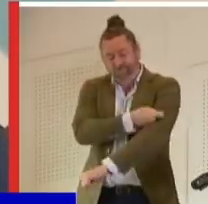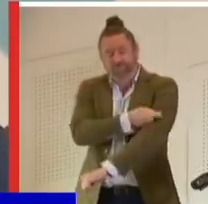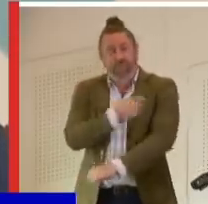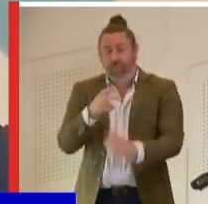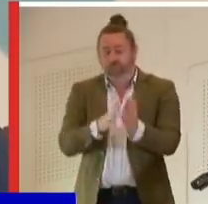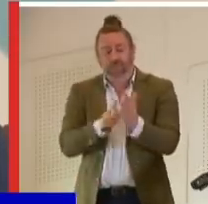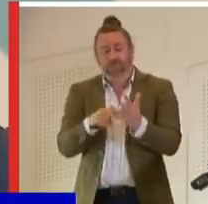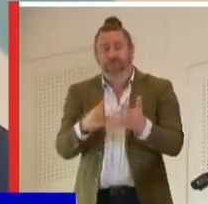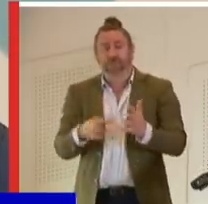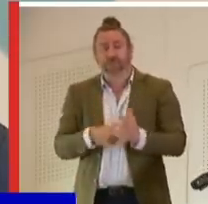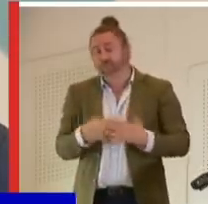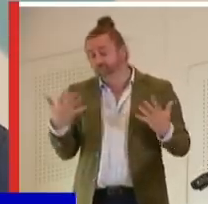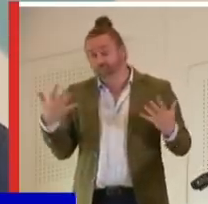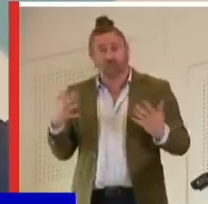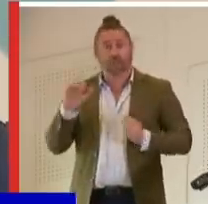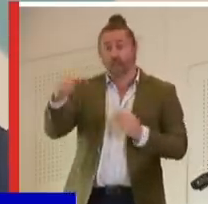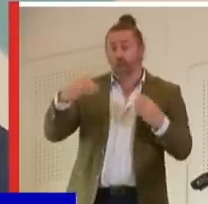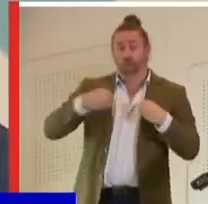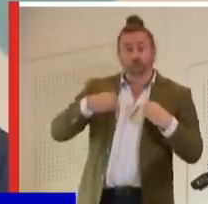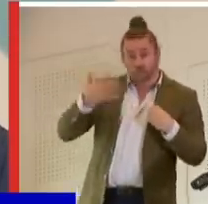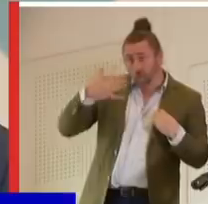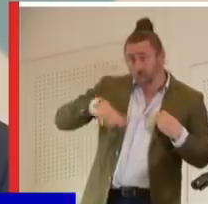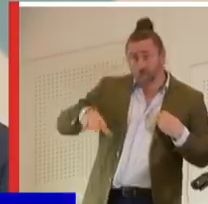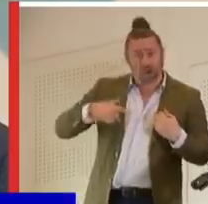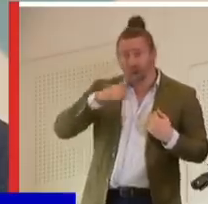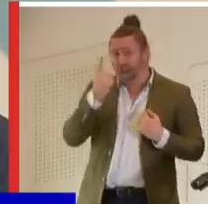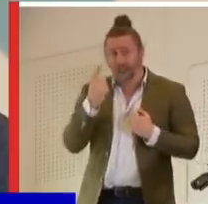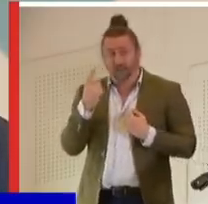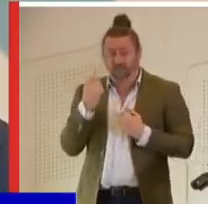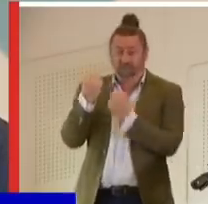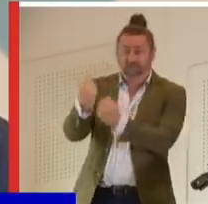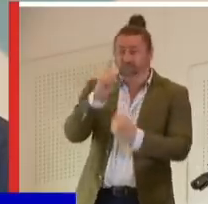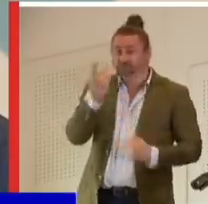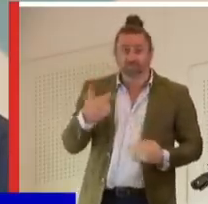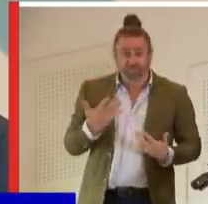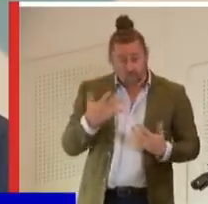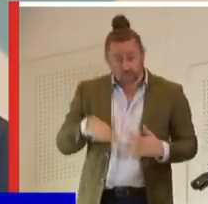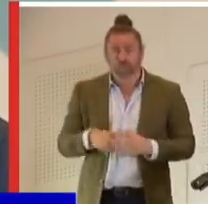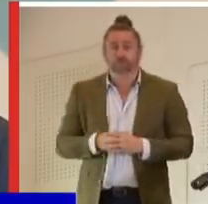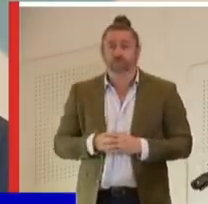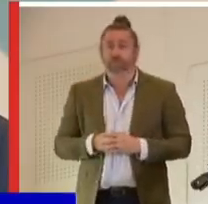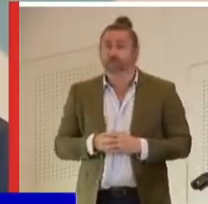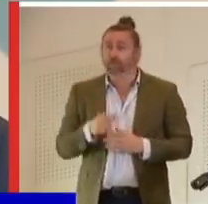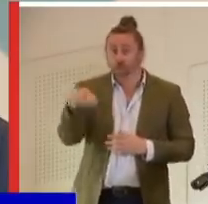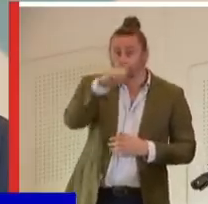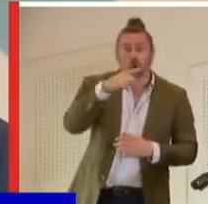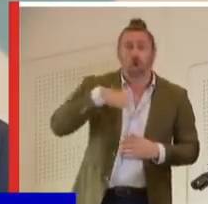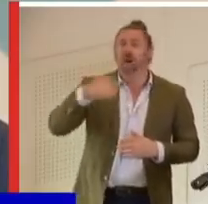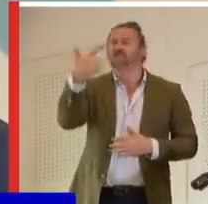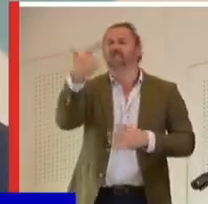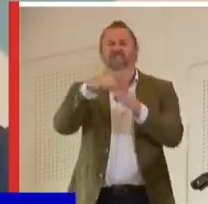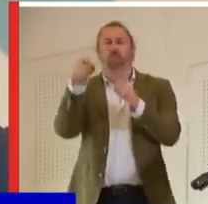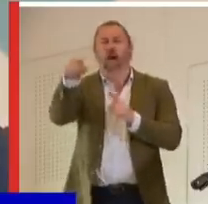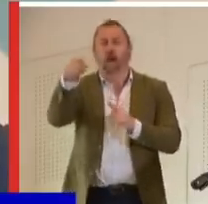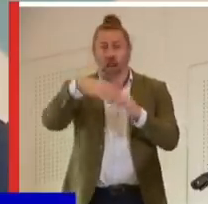may choose to be vaccinated only, then get vaccinated now. And finally, if you want it to be sooner than the